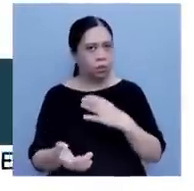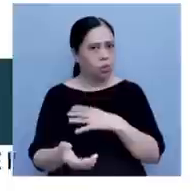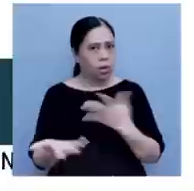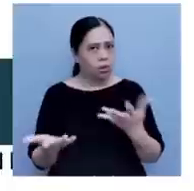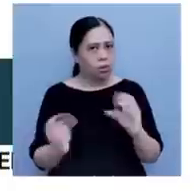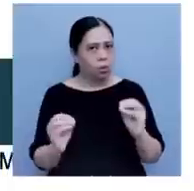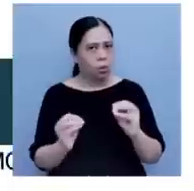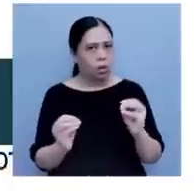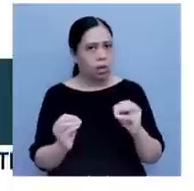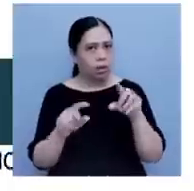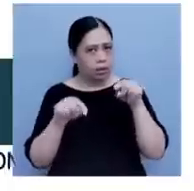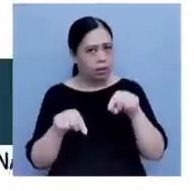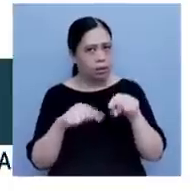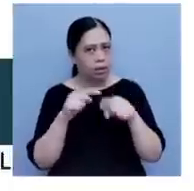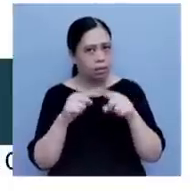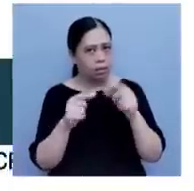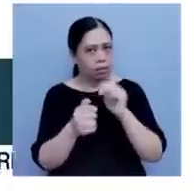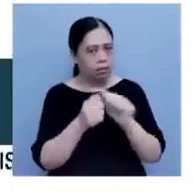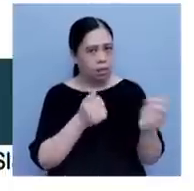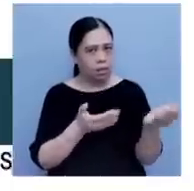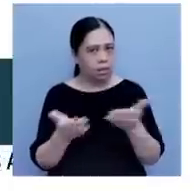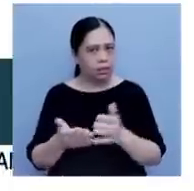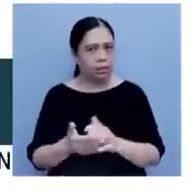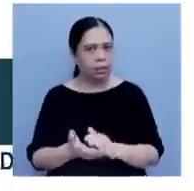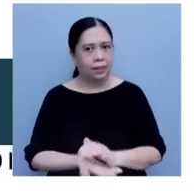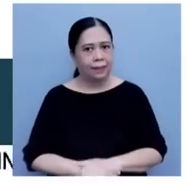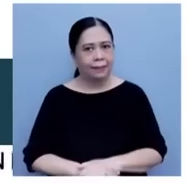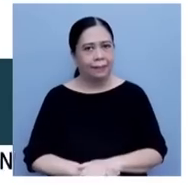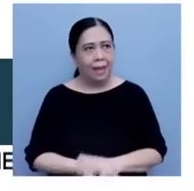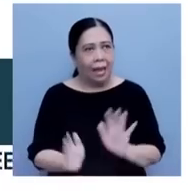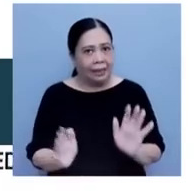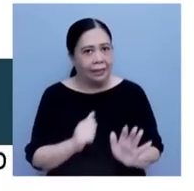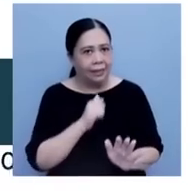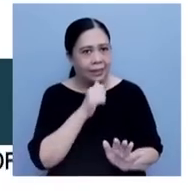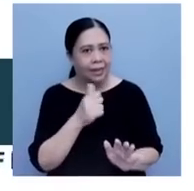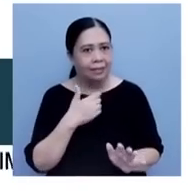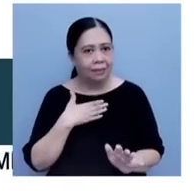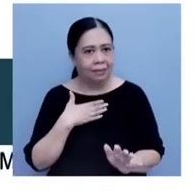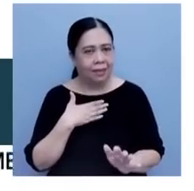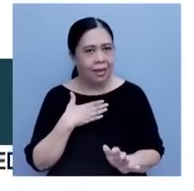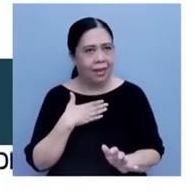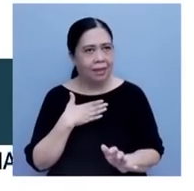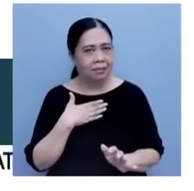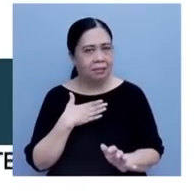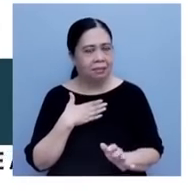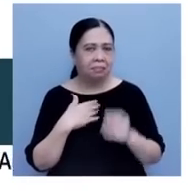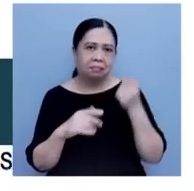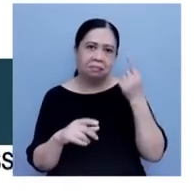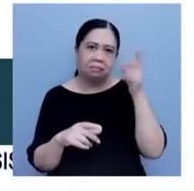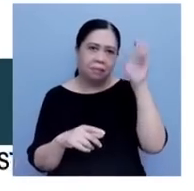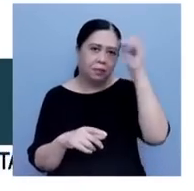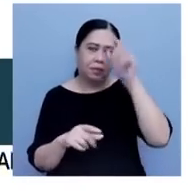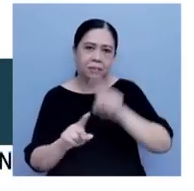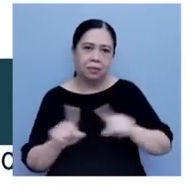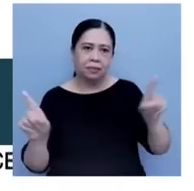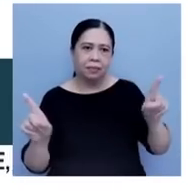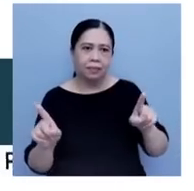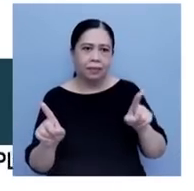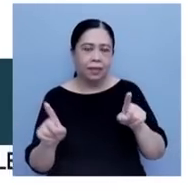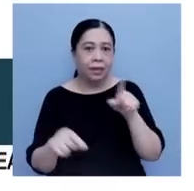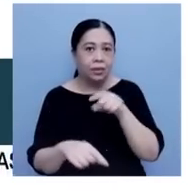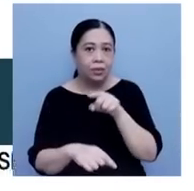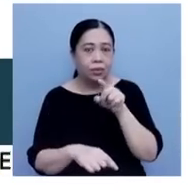ahead, Congresswoman. Well, that's not my take on it, because the line